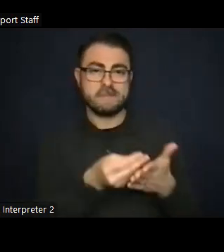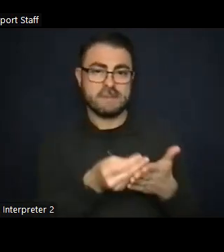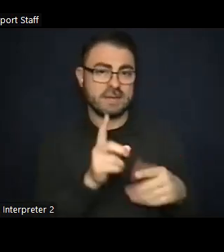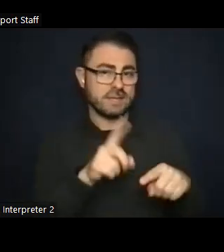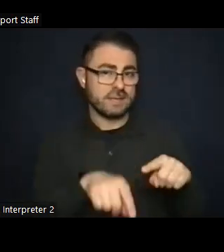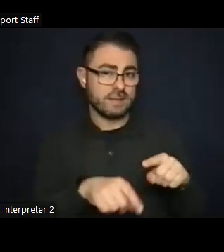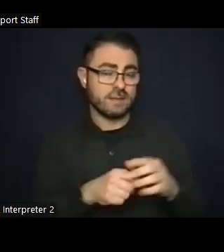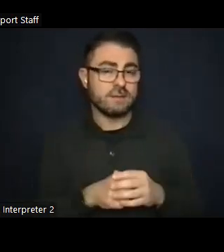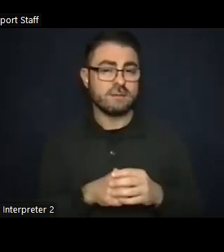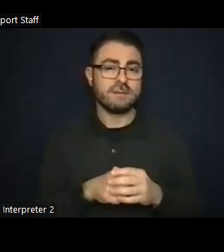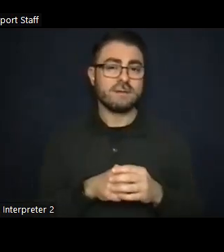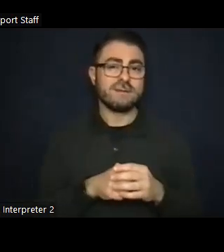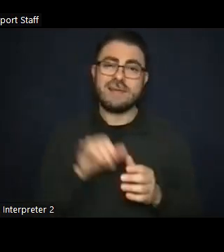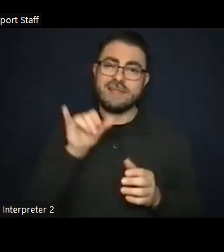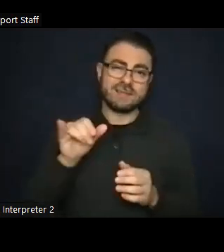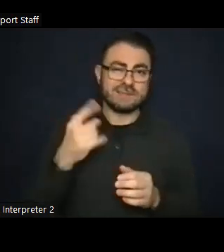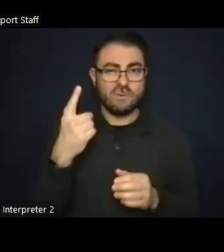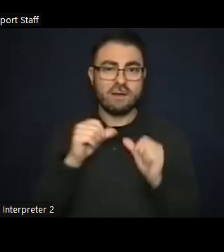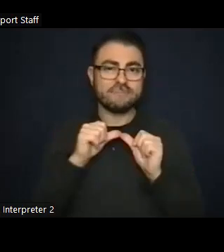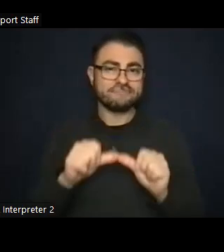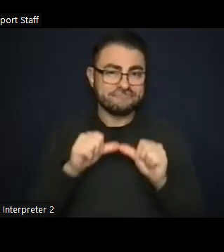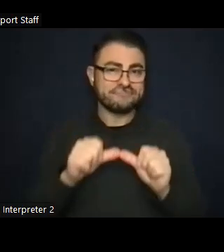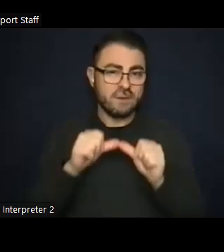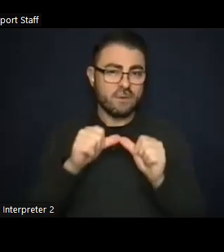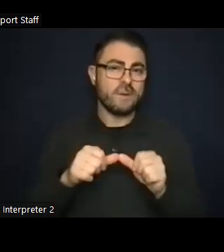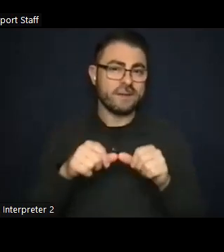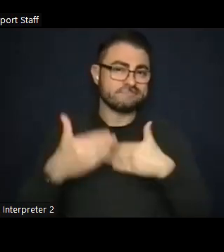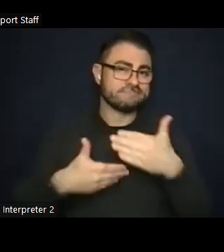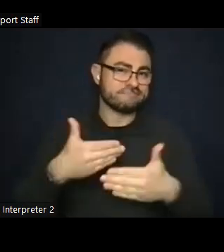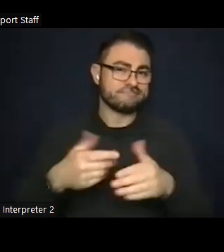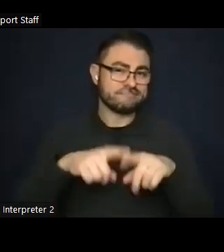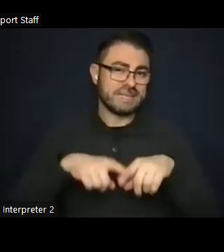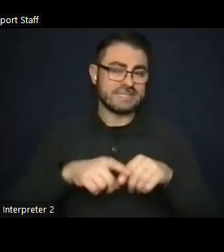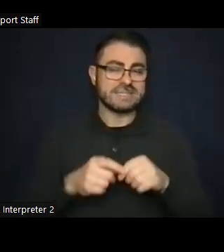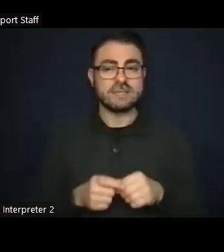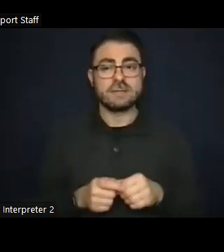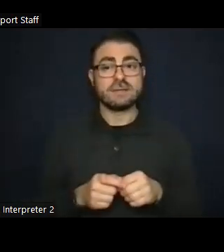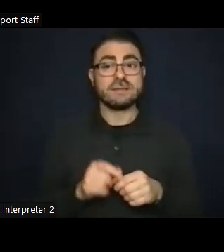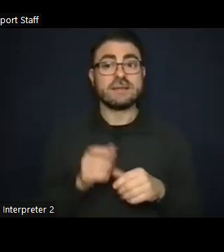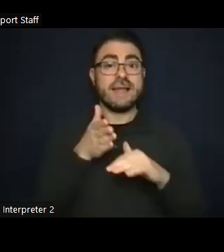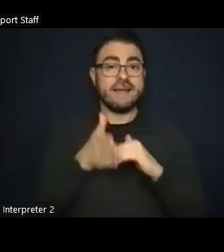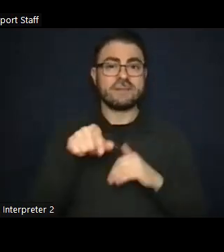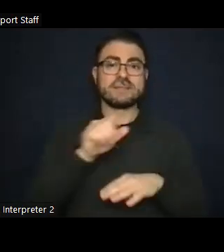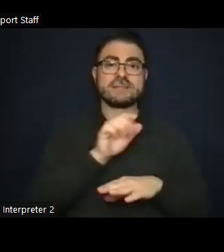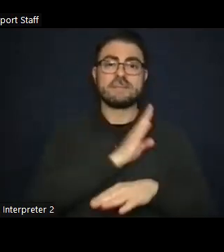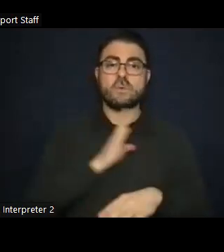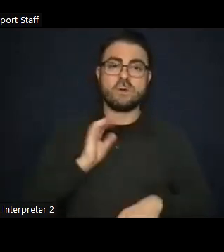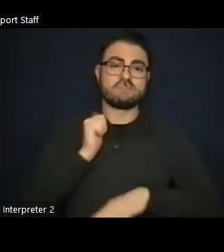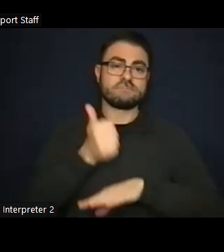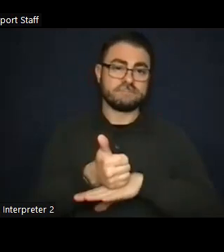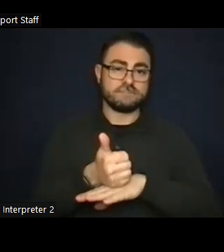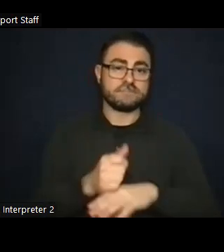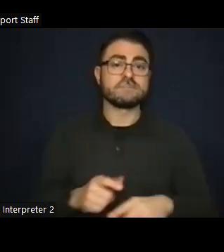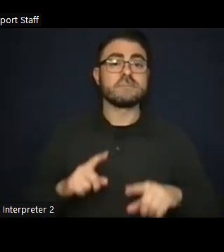And that's sort of on the ongoing basis after this oversight board is set up. However, and this is the